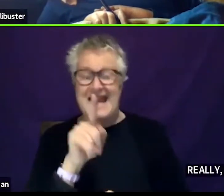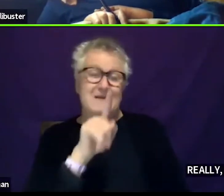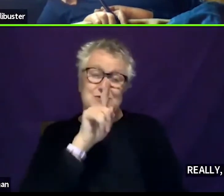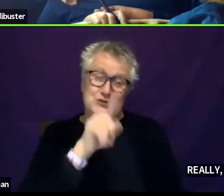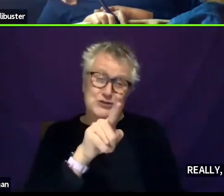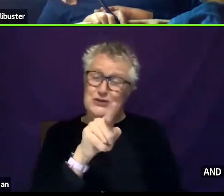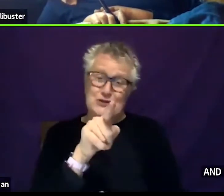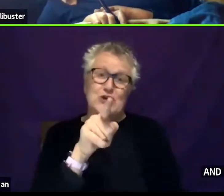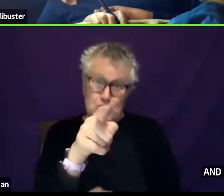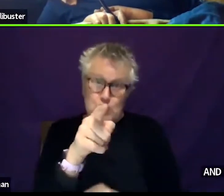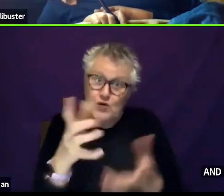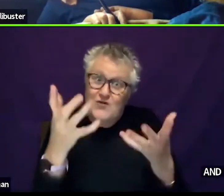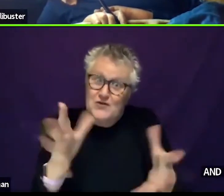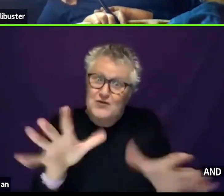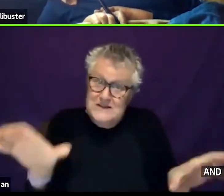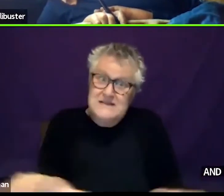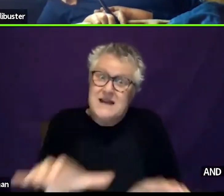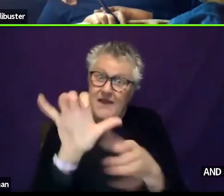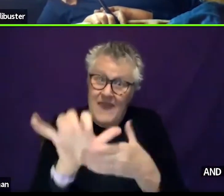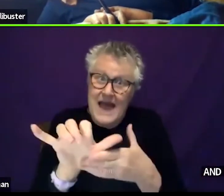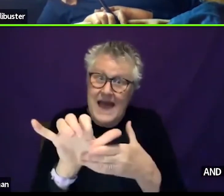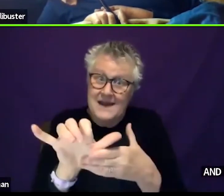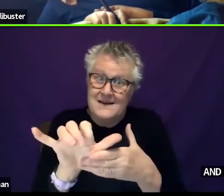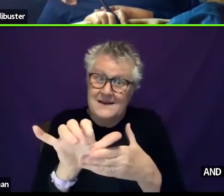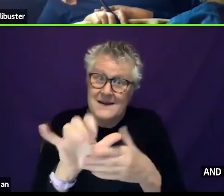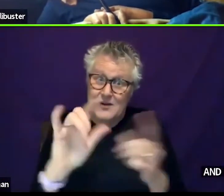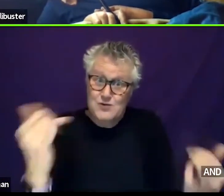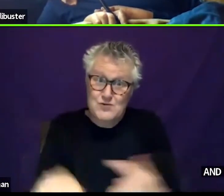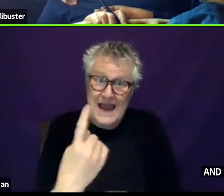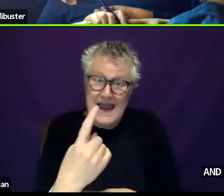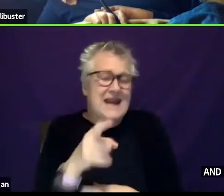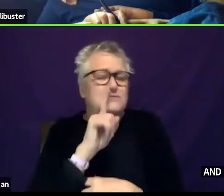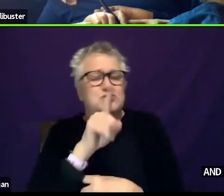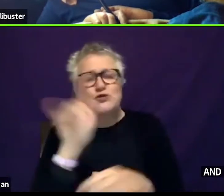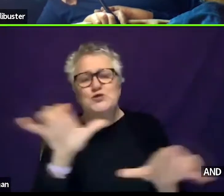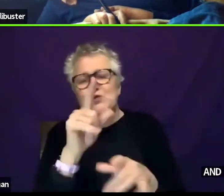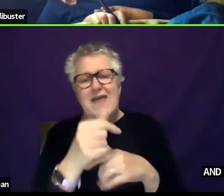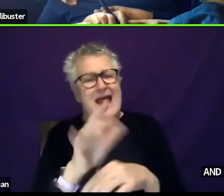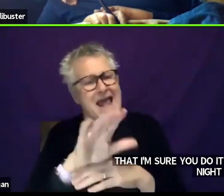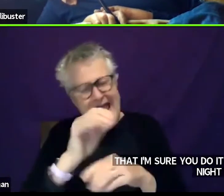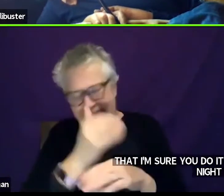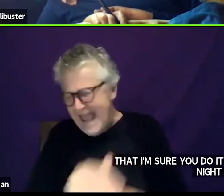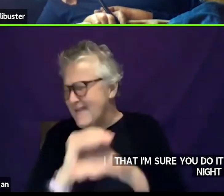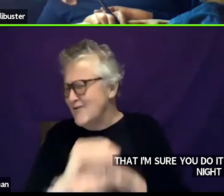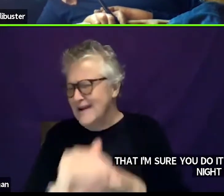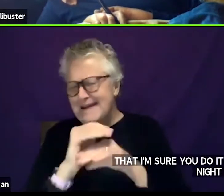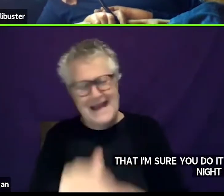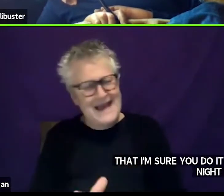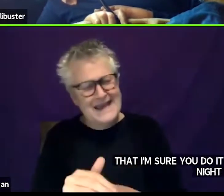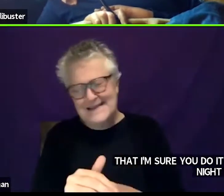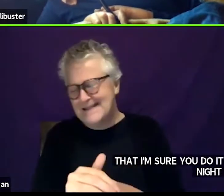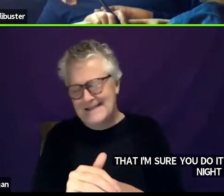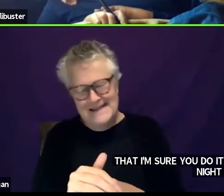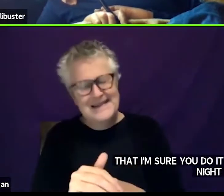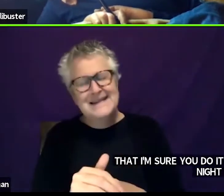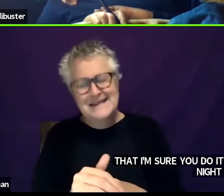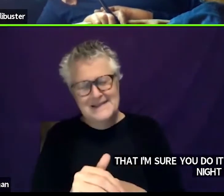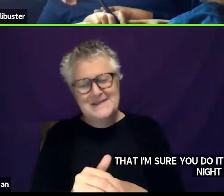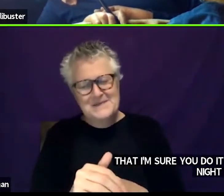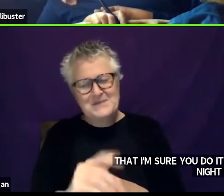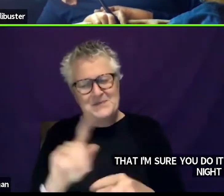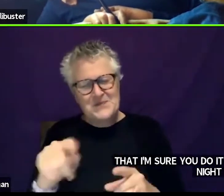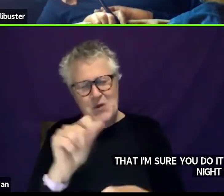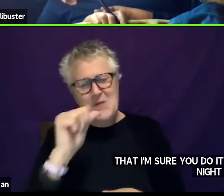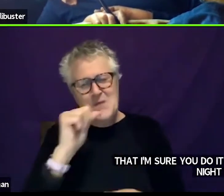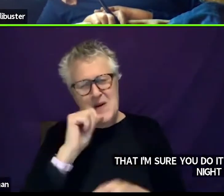night in your pub, or every night your pub is open. And I'm not a big Twitter person, but I do